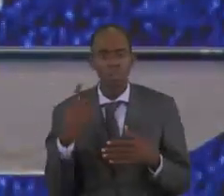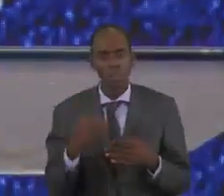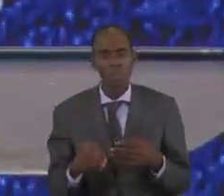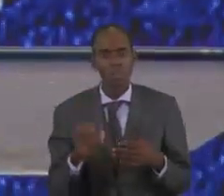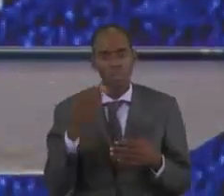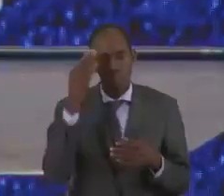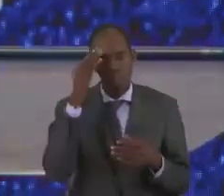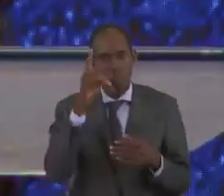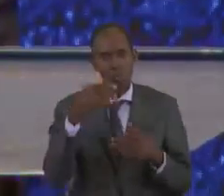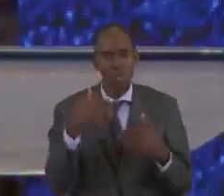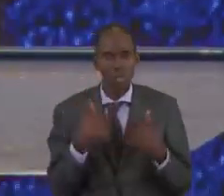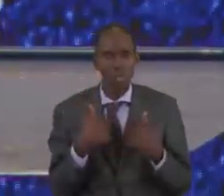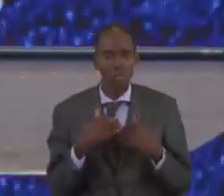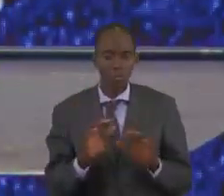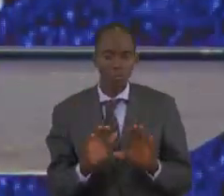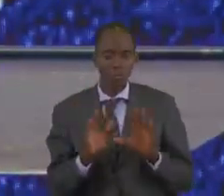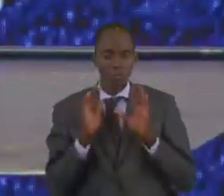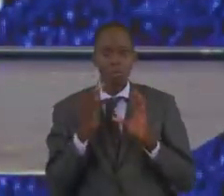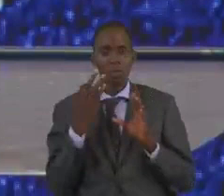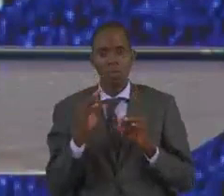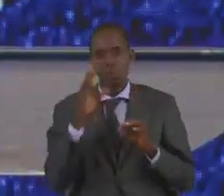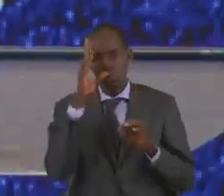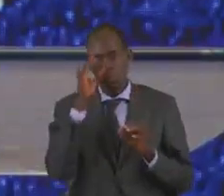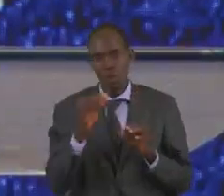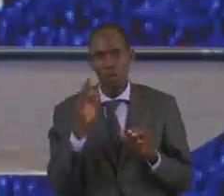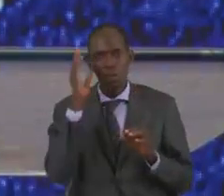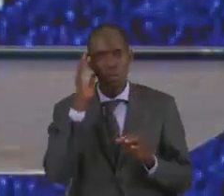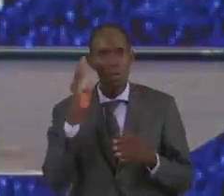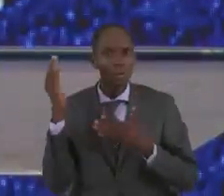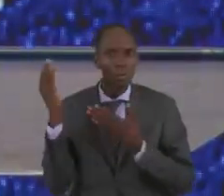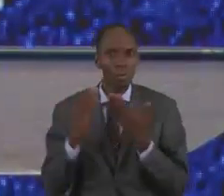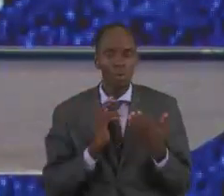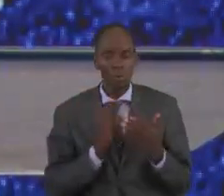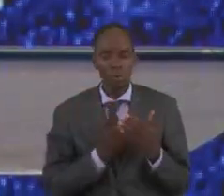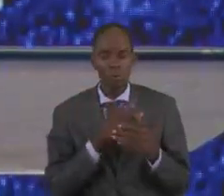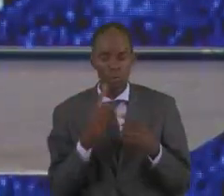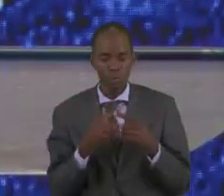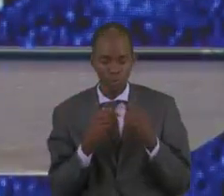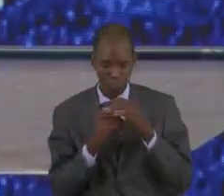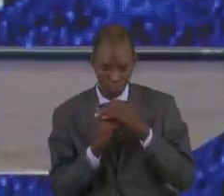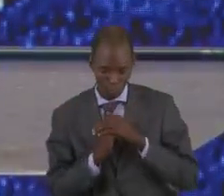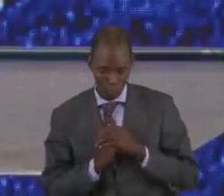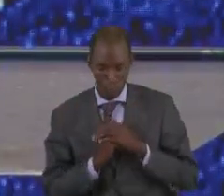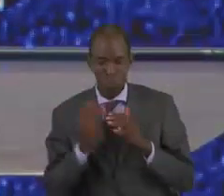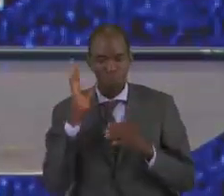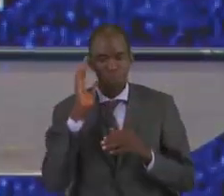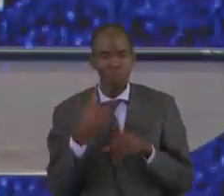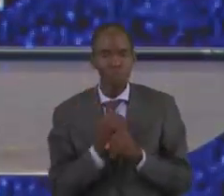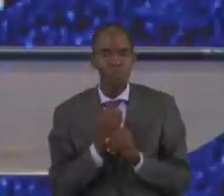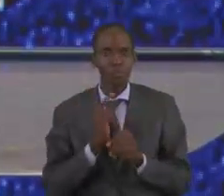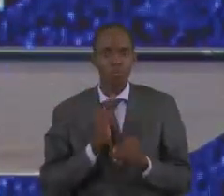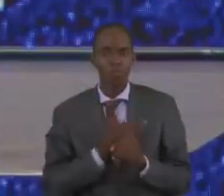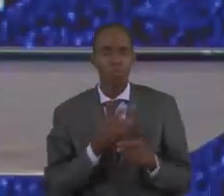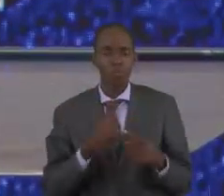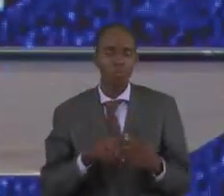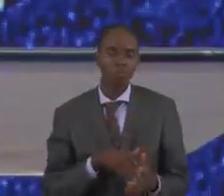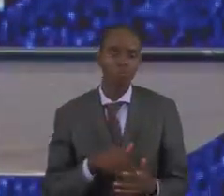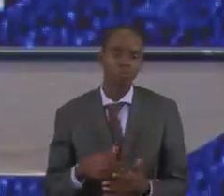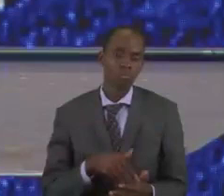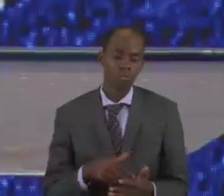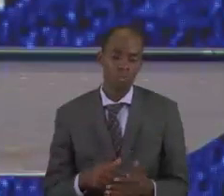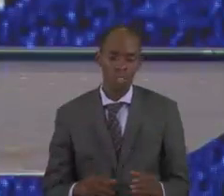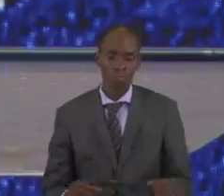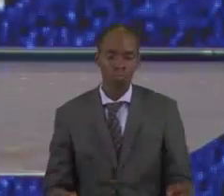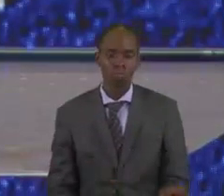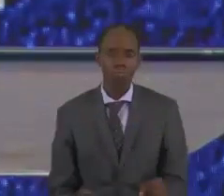has, fear of man will make us beg, will make us cringe, will make us tremble,